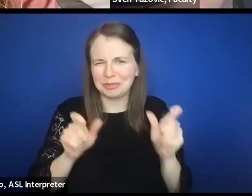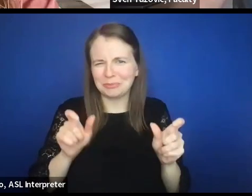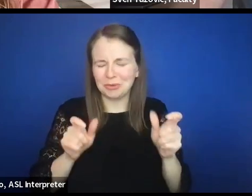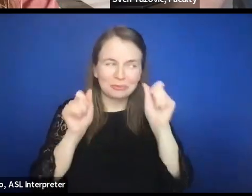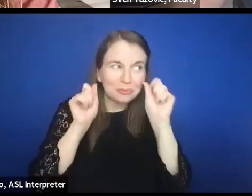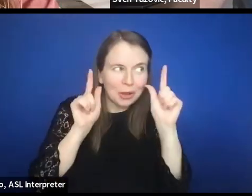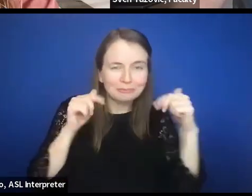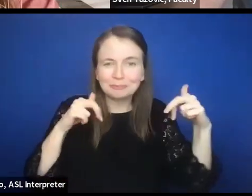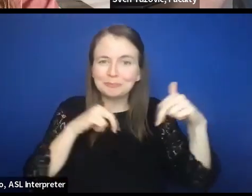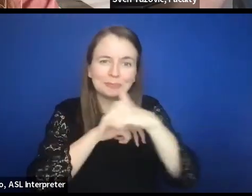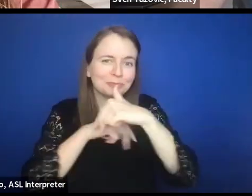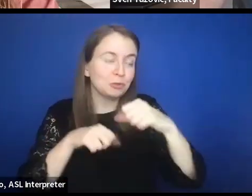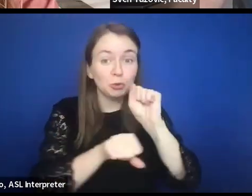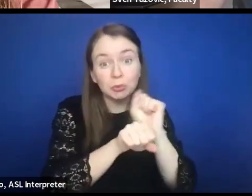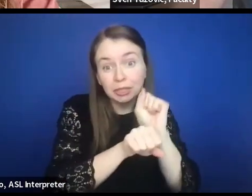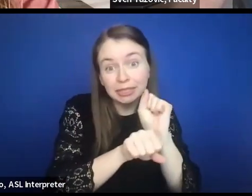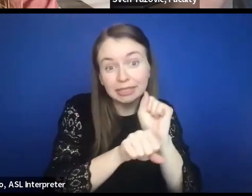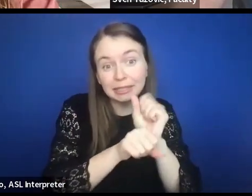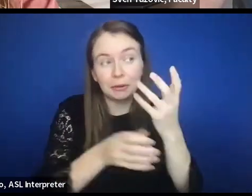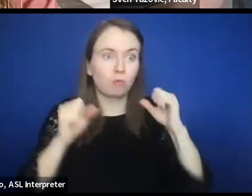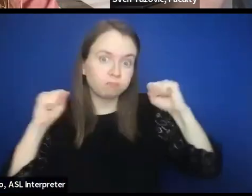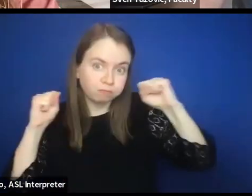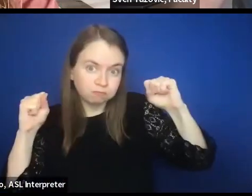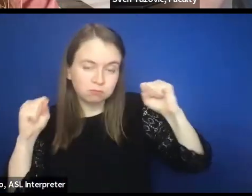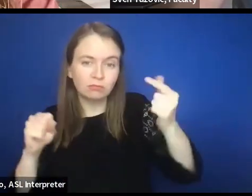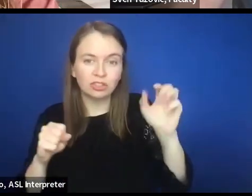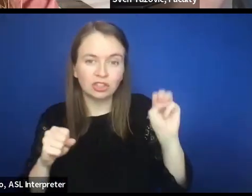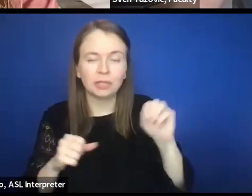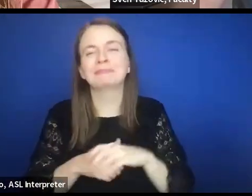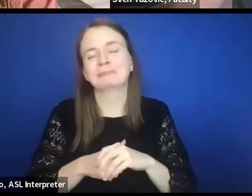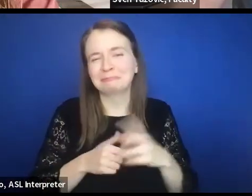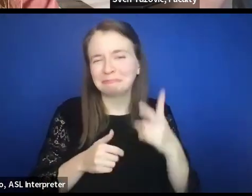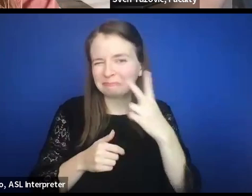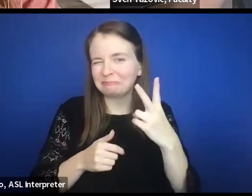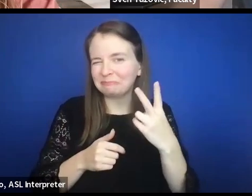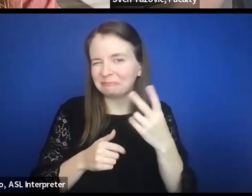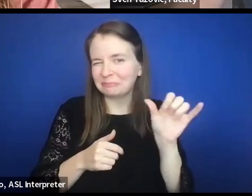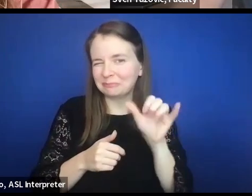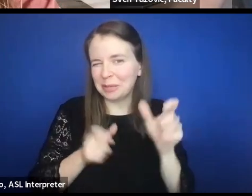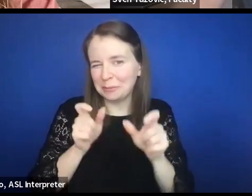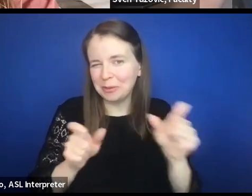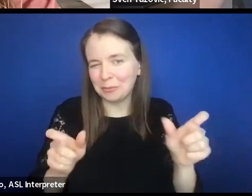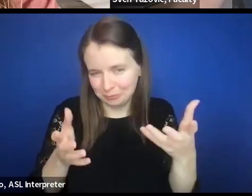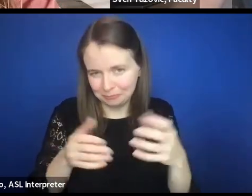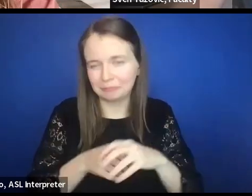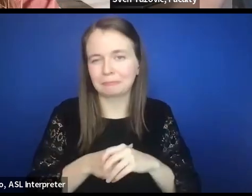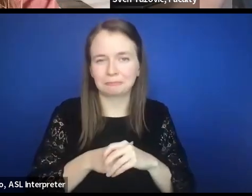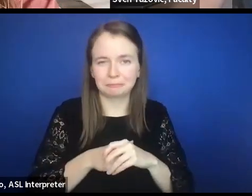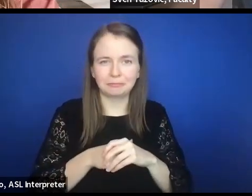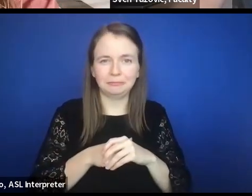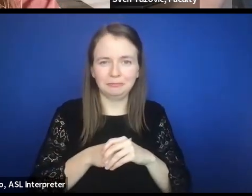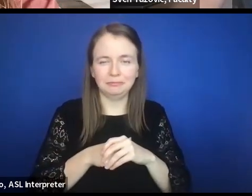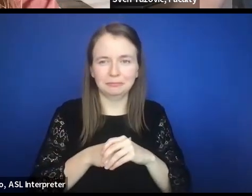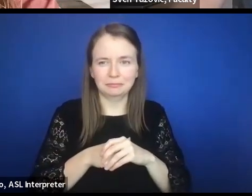who were walking or who were working out in the gym. So you see the same people basically, and then you